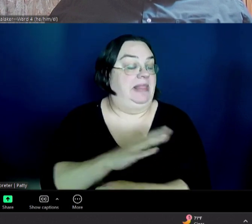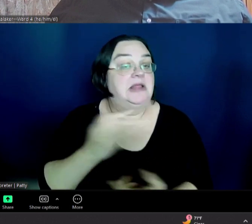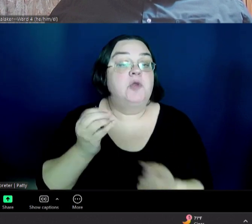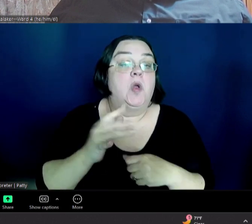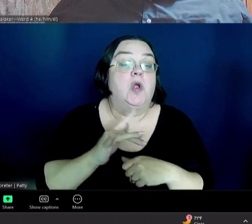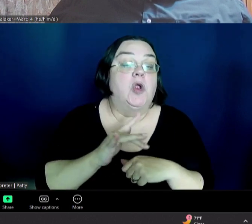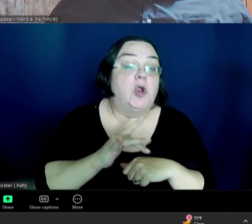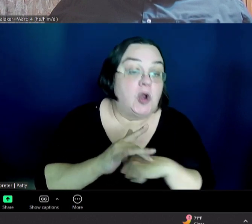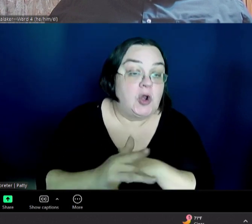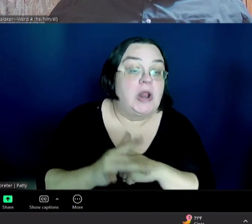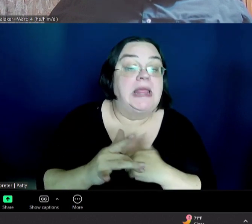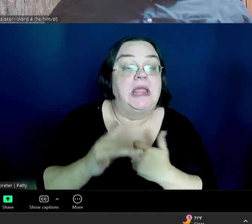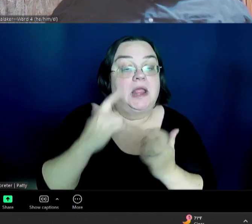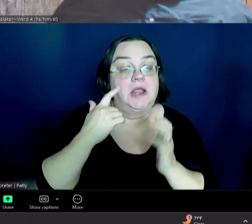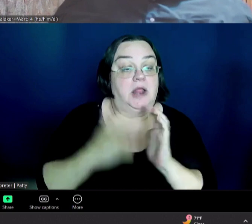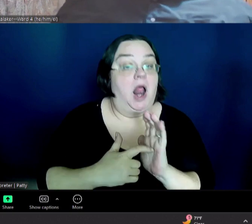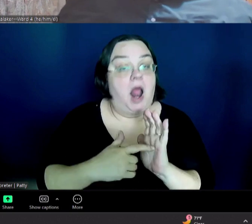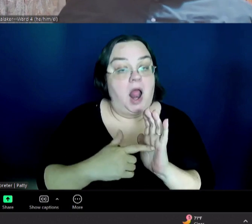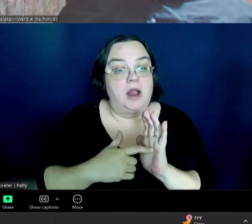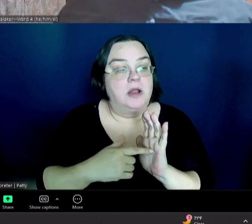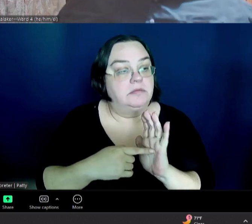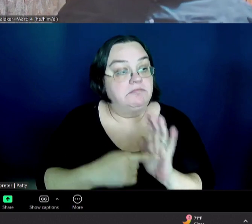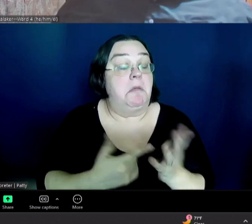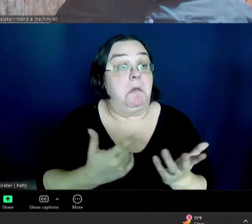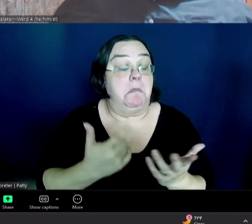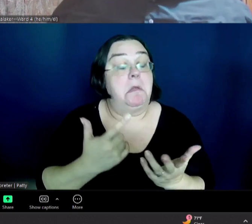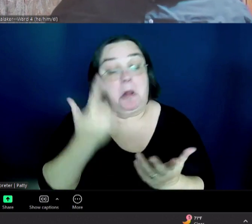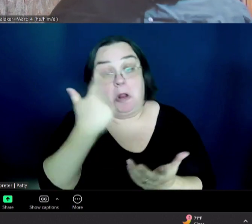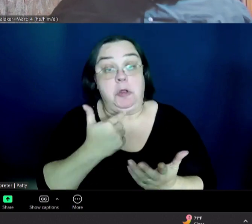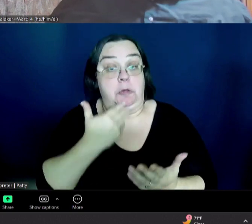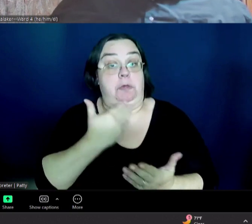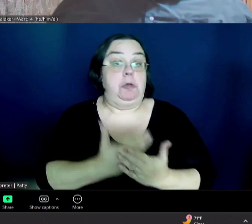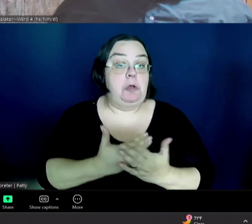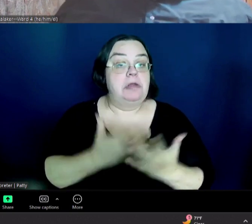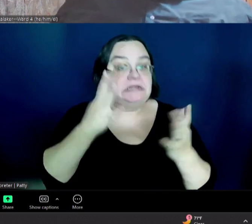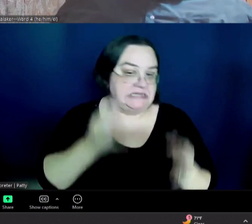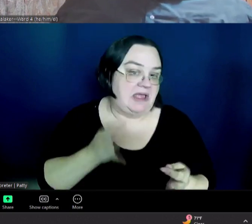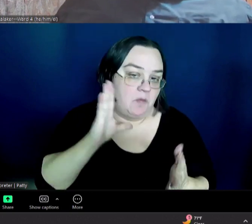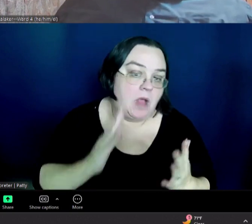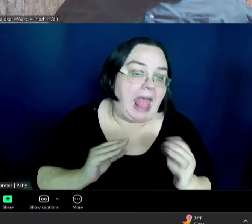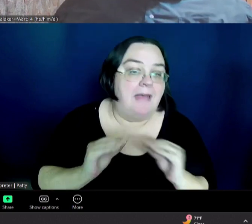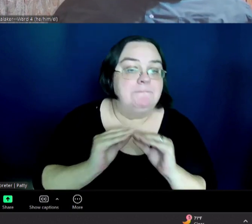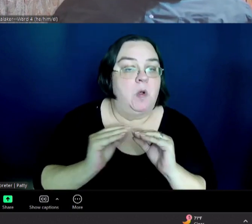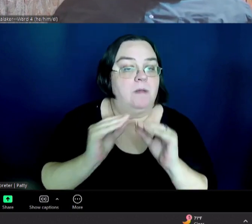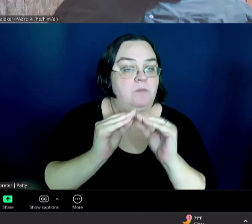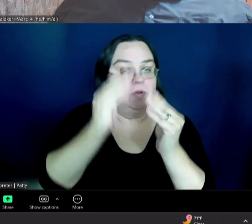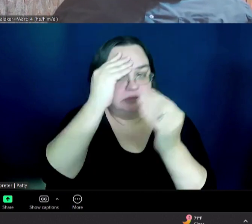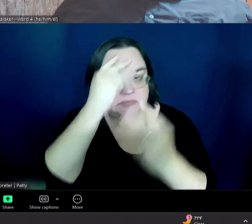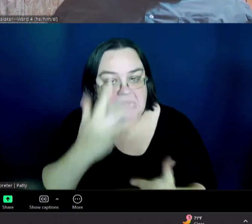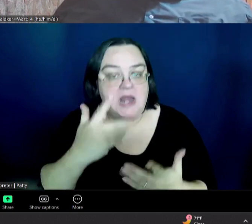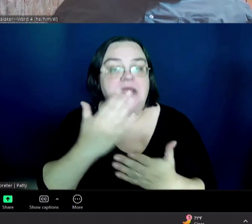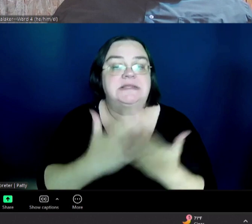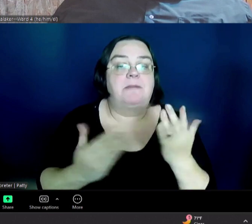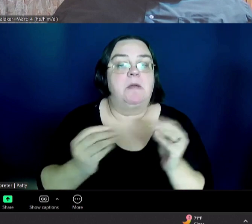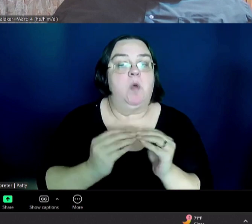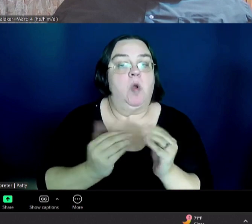it's very promising, and we're certainly going to have more and more data as some of the newer